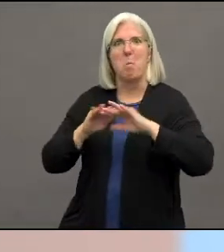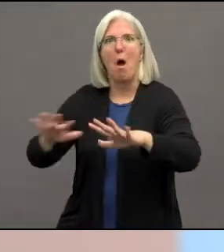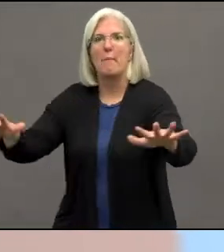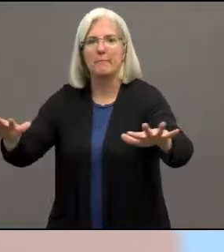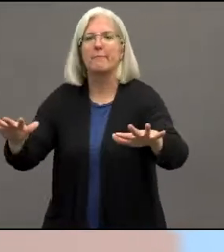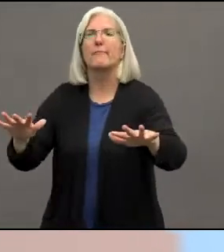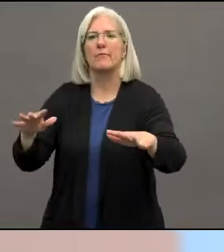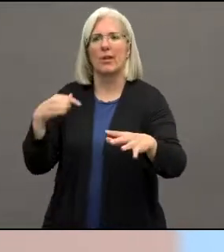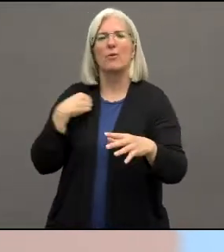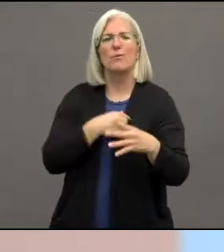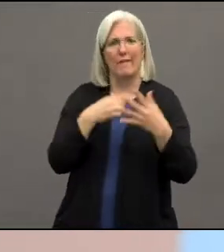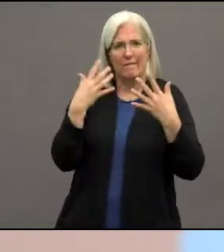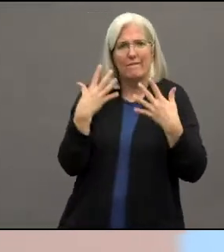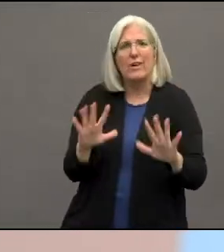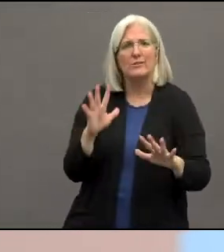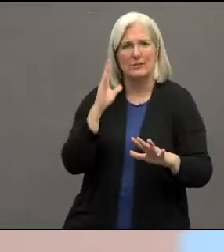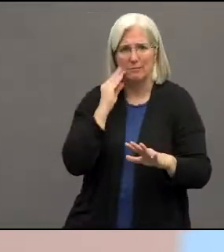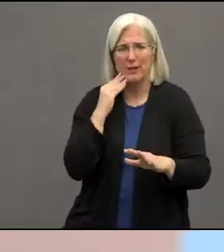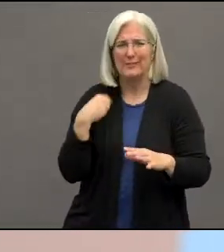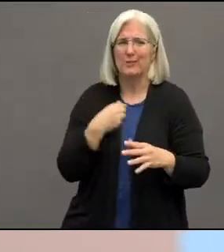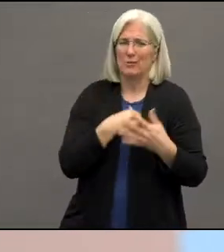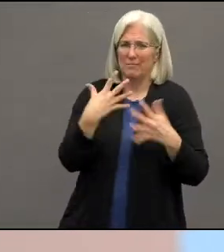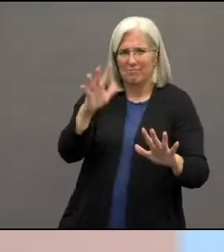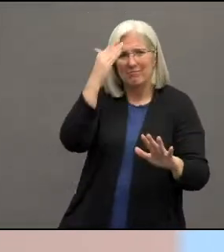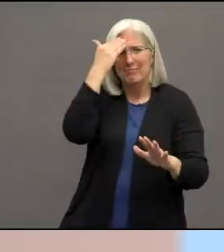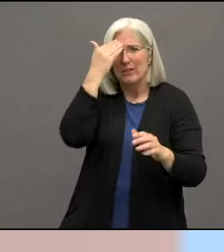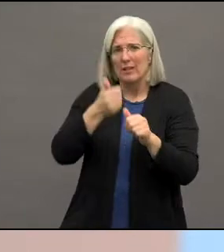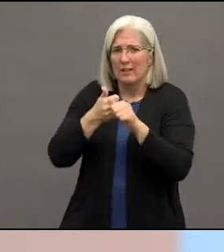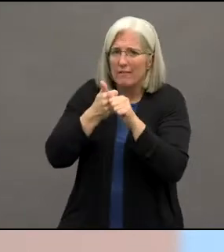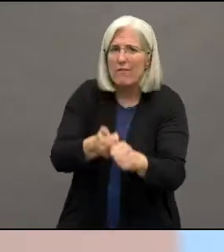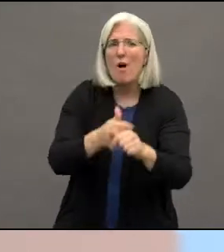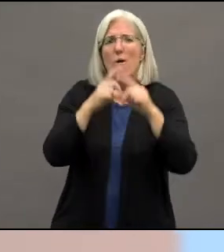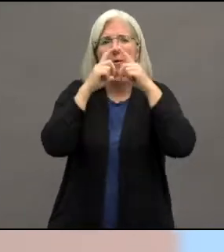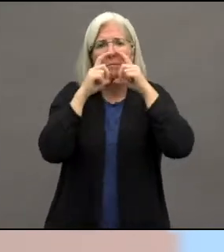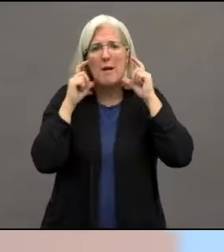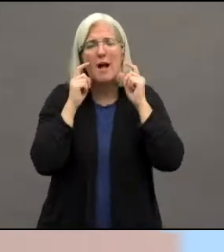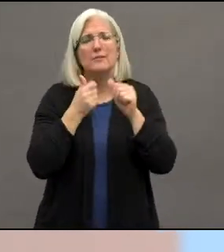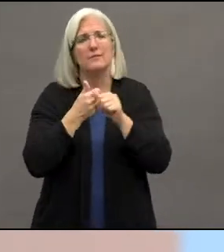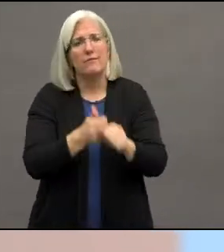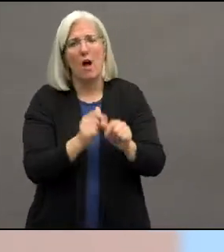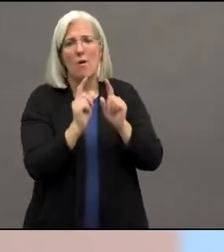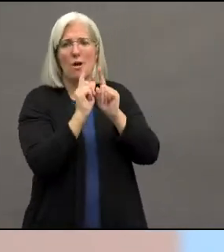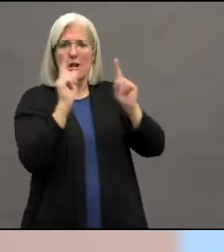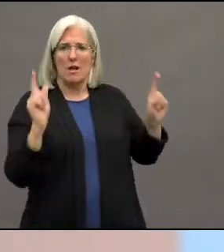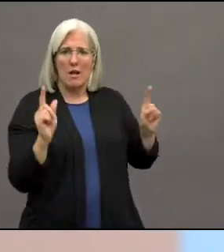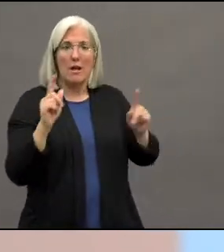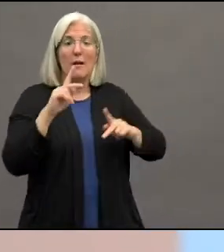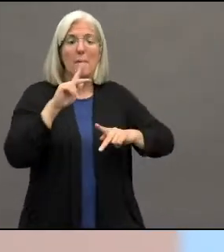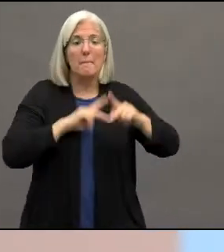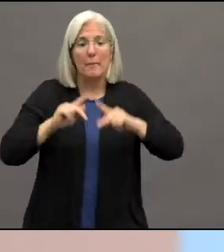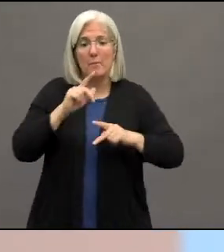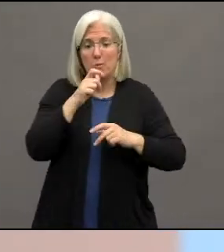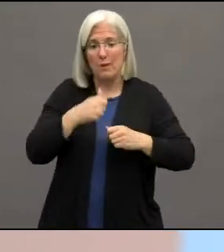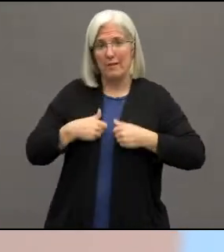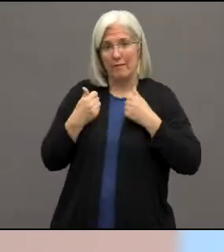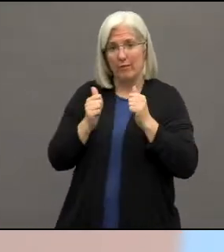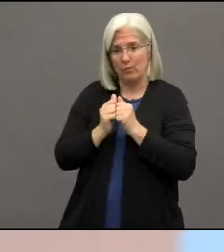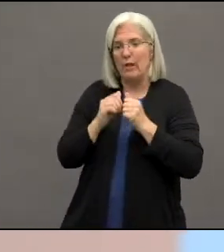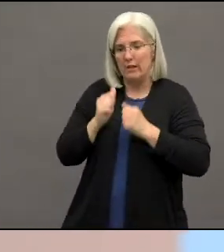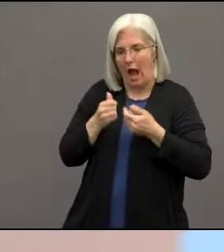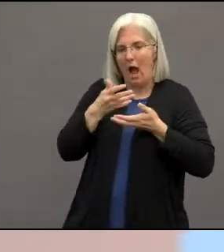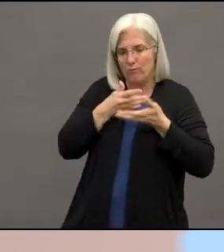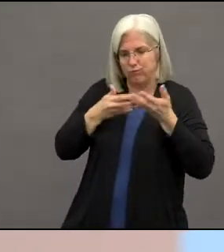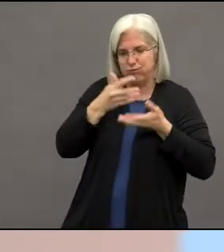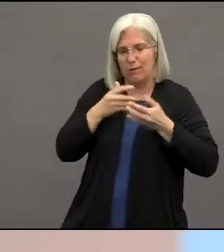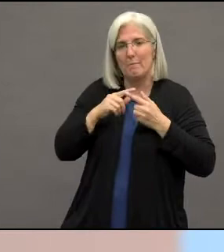social distance, trying to stay within your bubble or people that you live with. And now